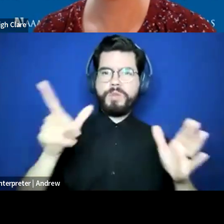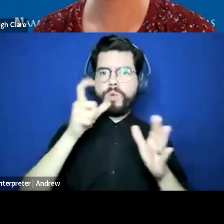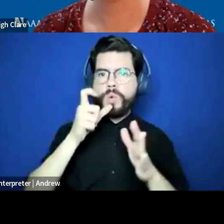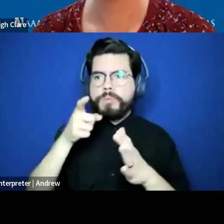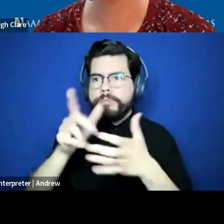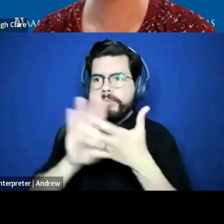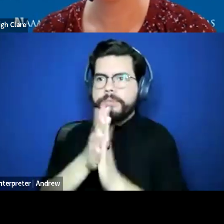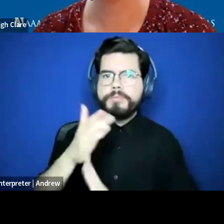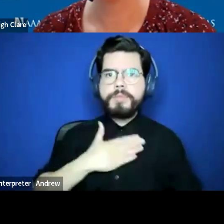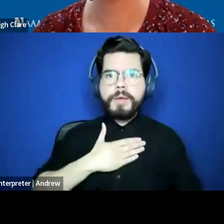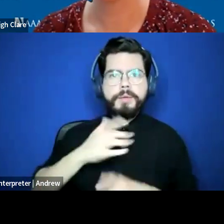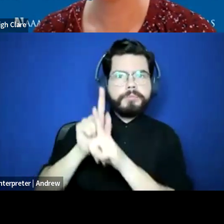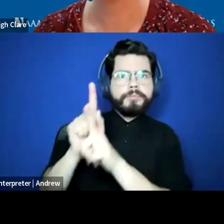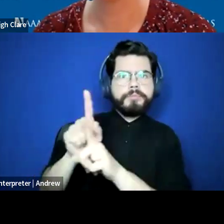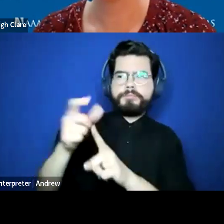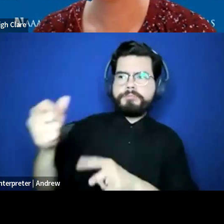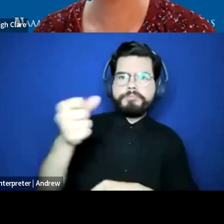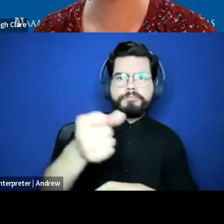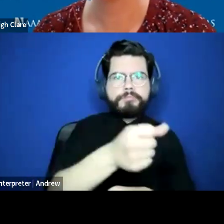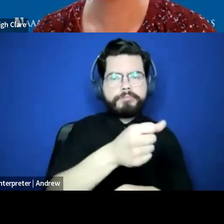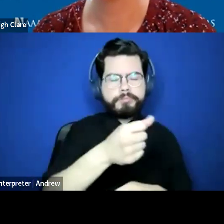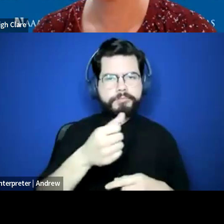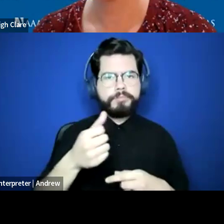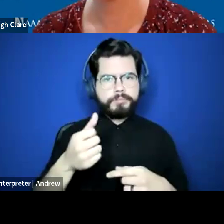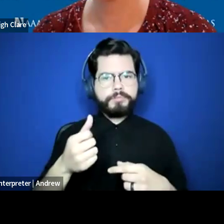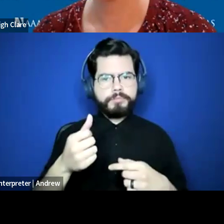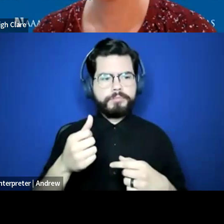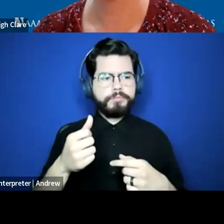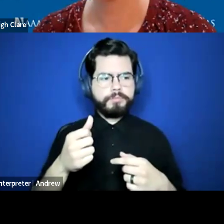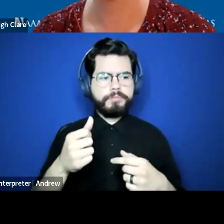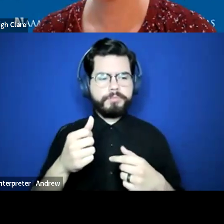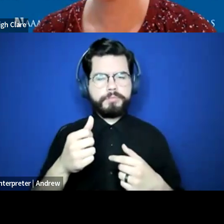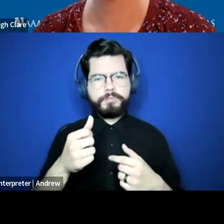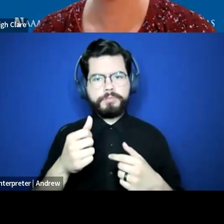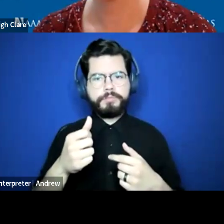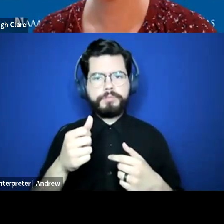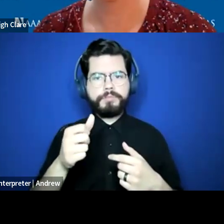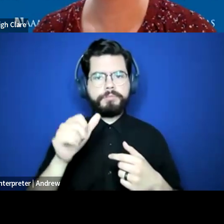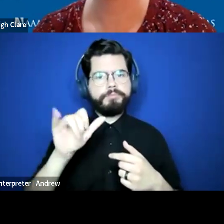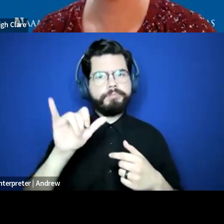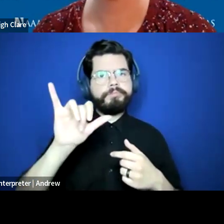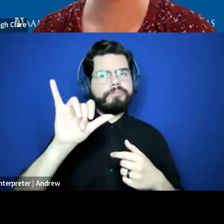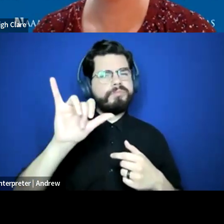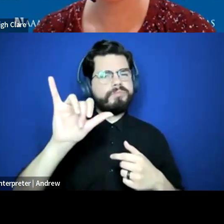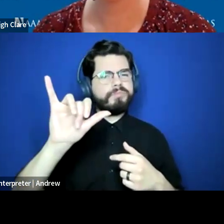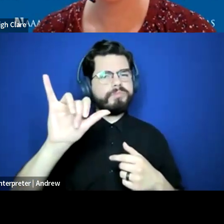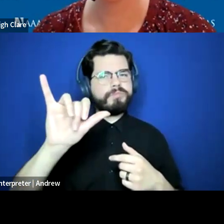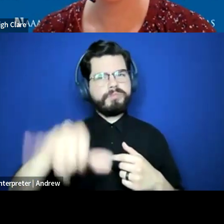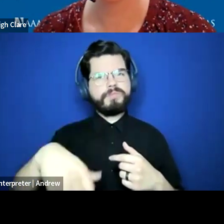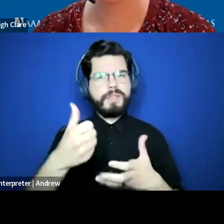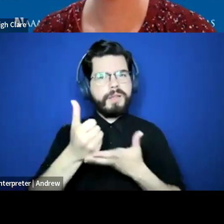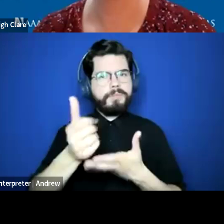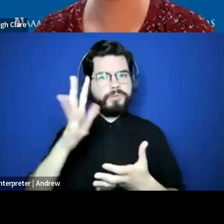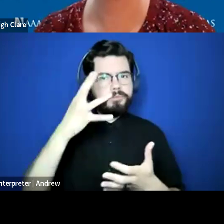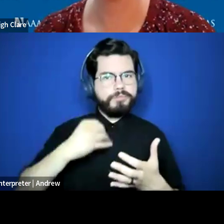that to really help you. And in that way, you can have kind of a more well-rounded mentorship